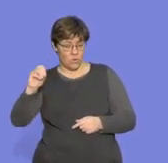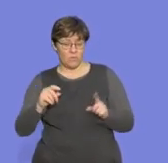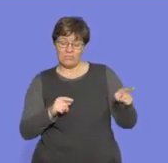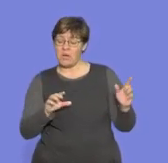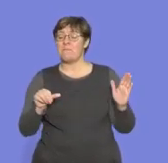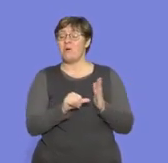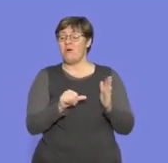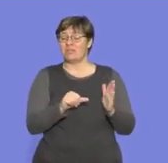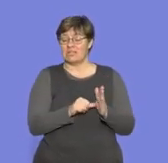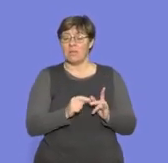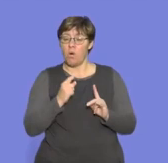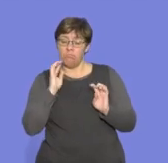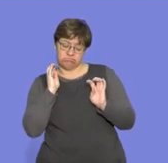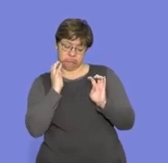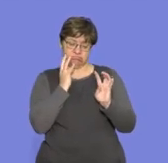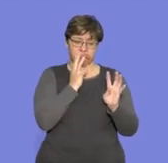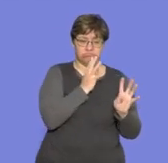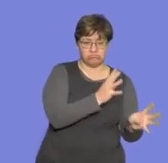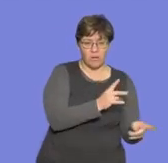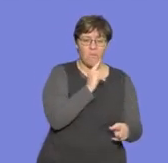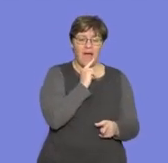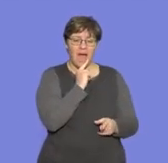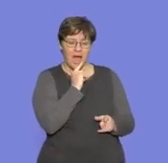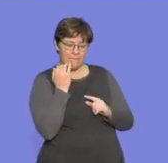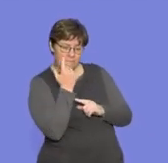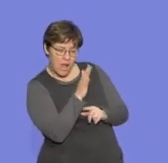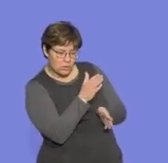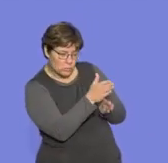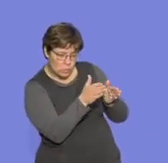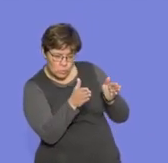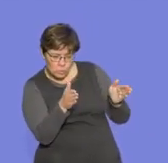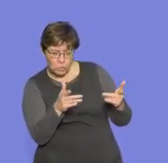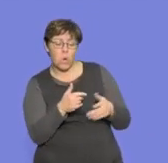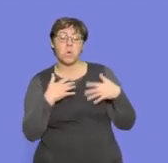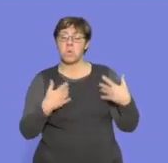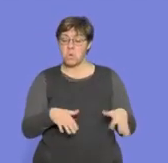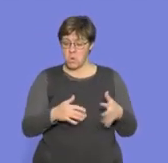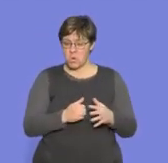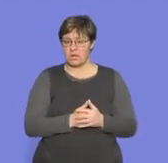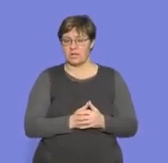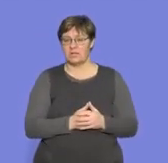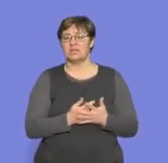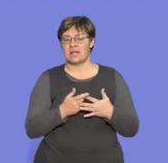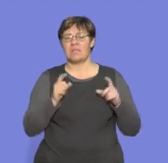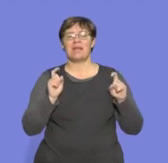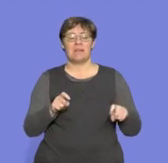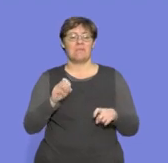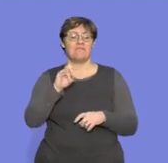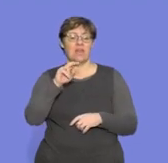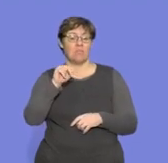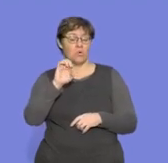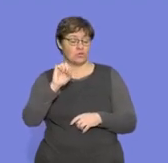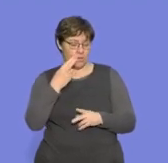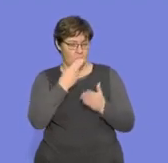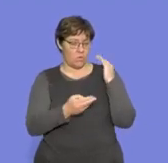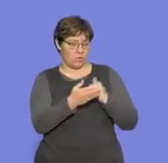of tourists based on types of plants that are present. Your Succulent crew as well as your Cape fynbos. And then if we look at